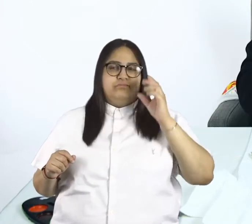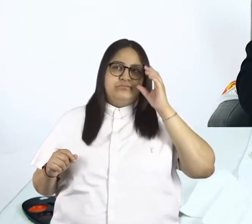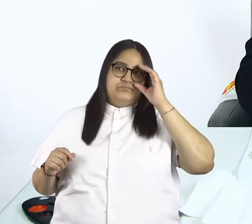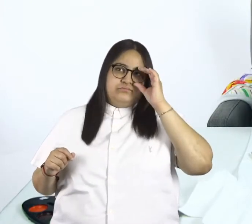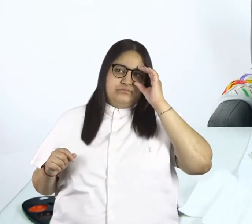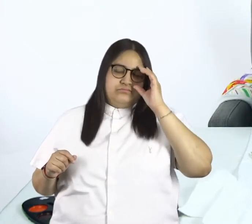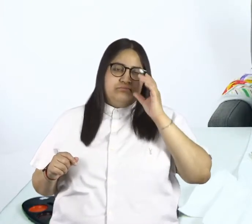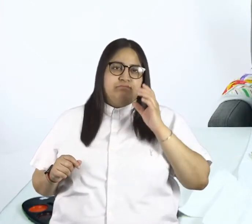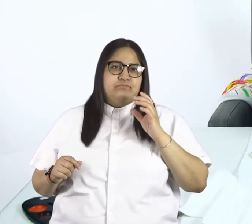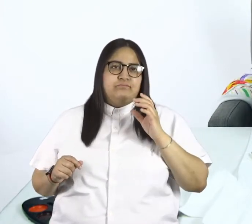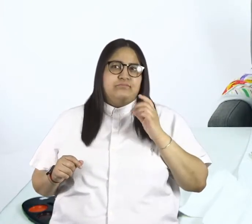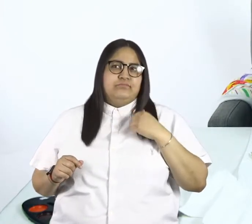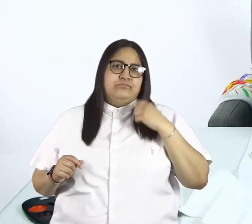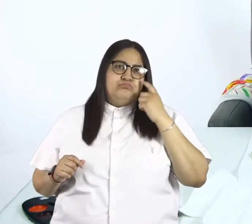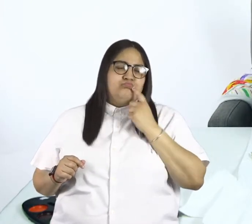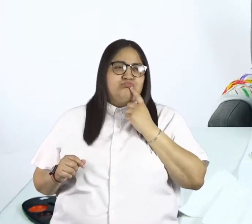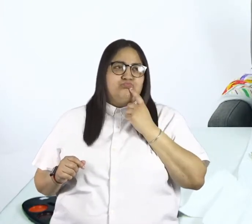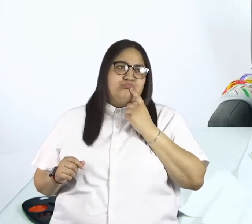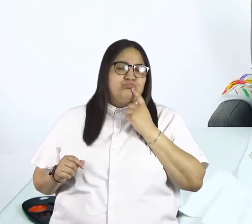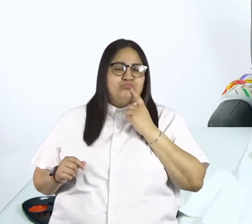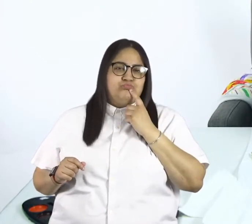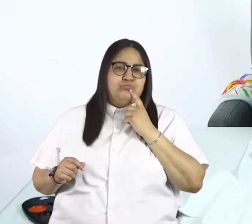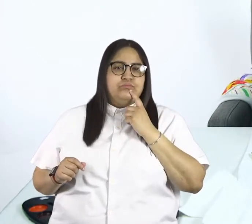to use, let's say,